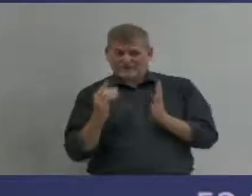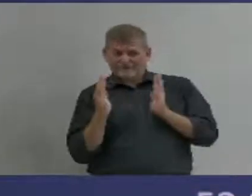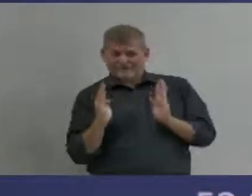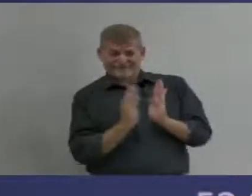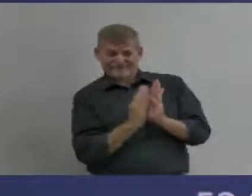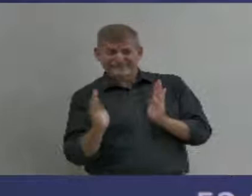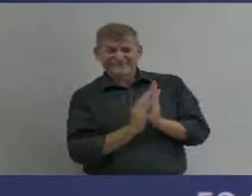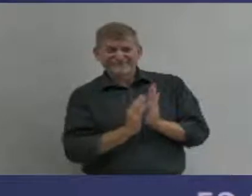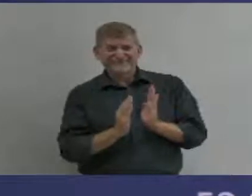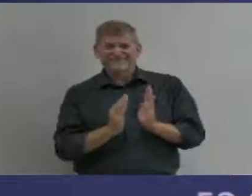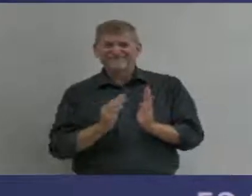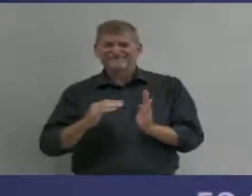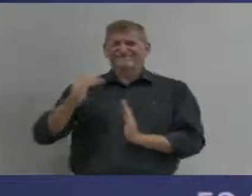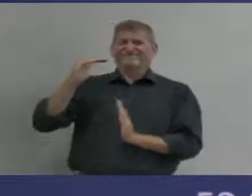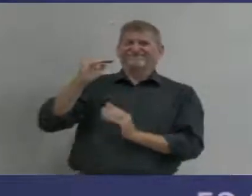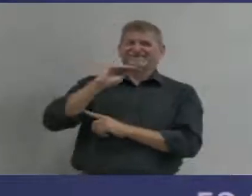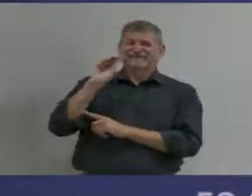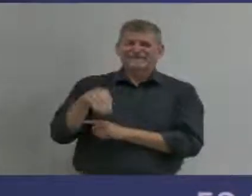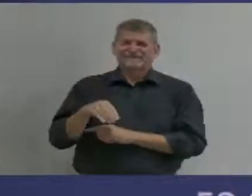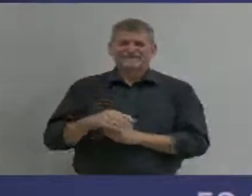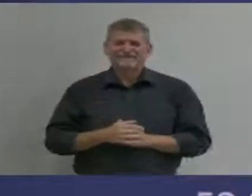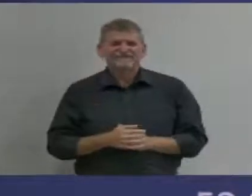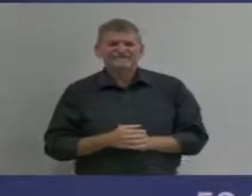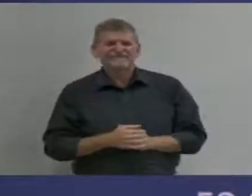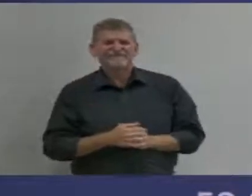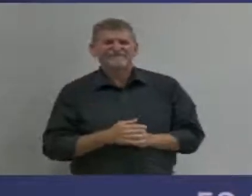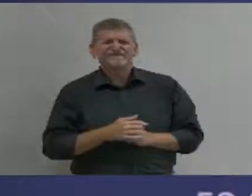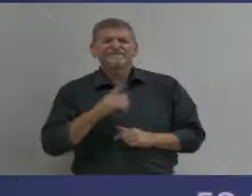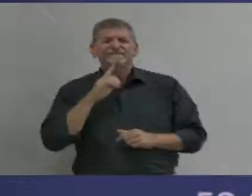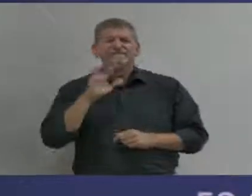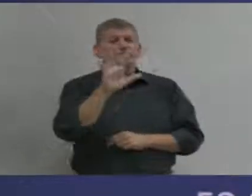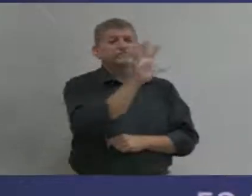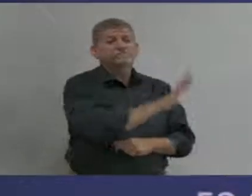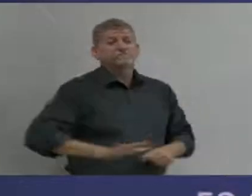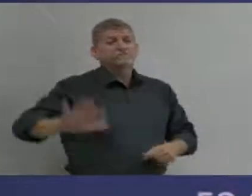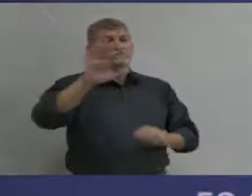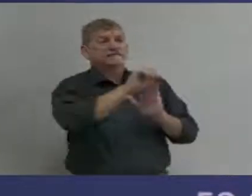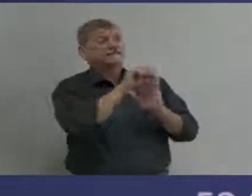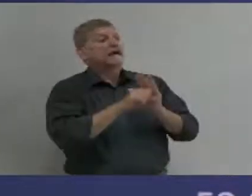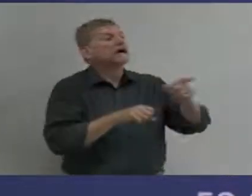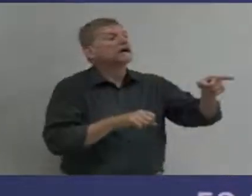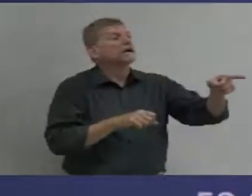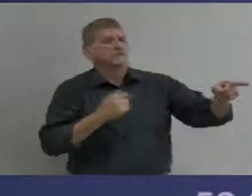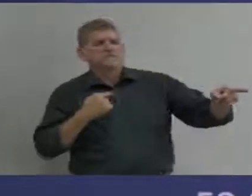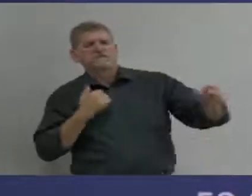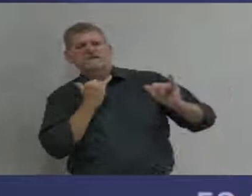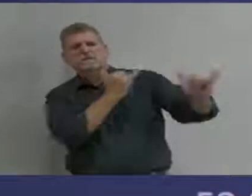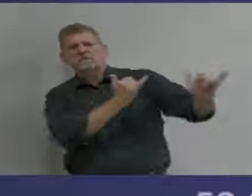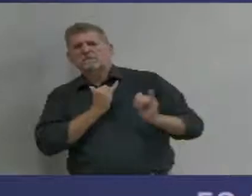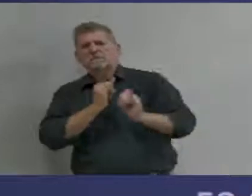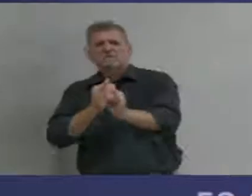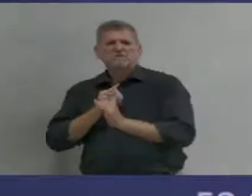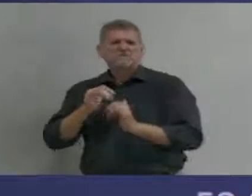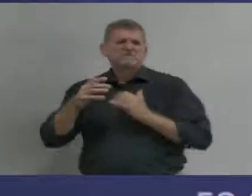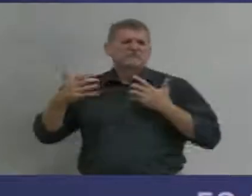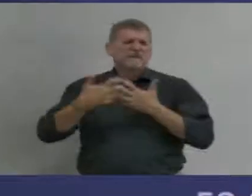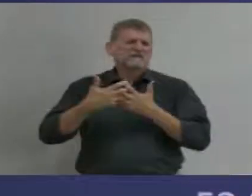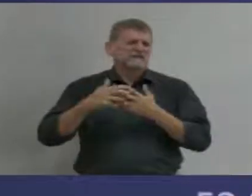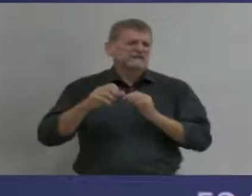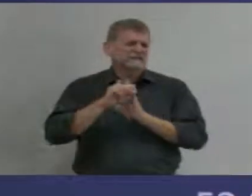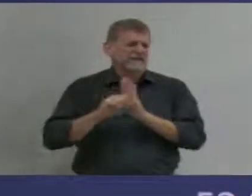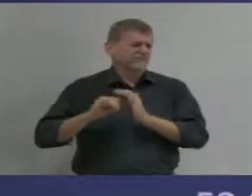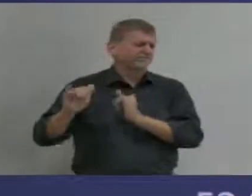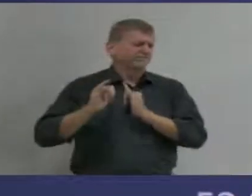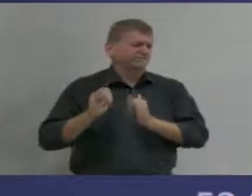matches fairly well with the state of Indiana at 6.6%, 8.6% cumulatively for Indiana. It is slightly